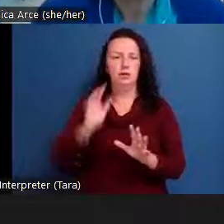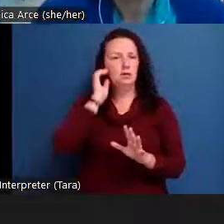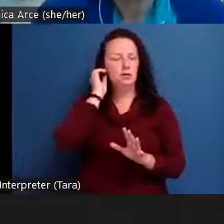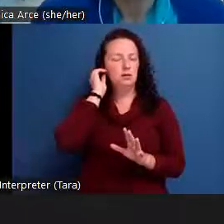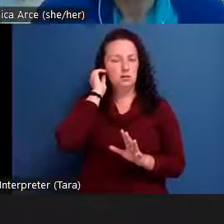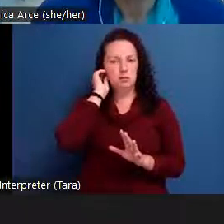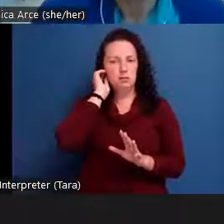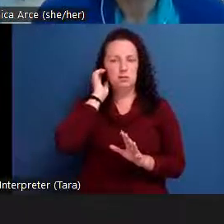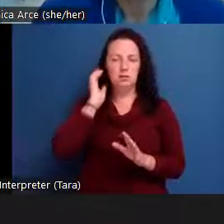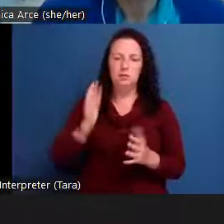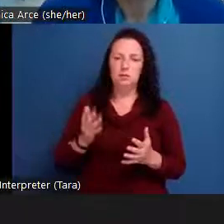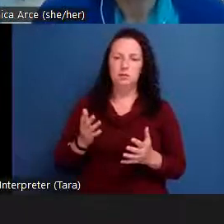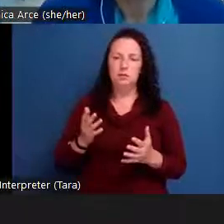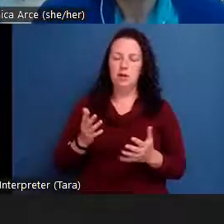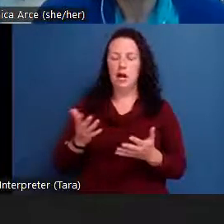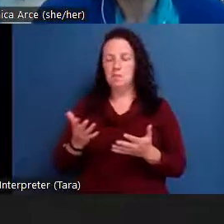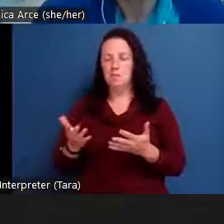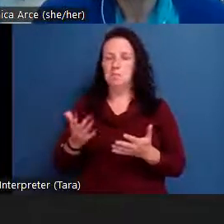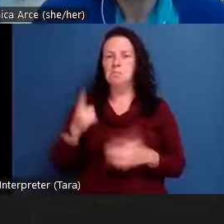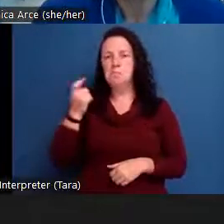direction. I still,